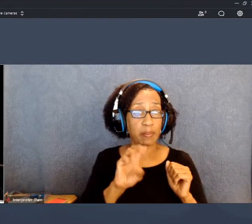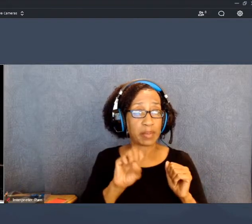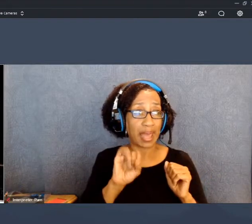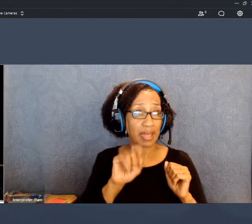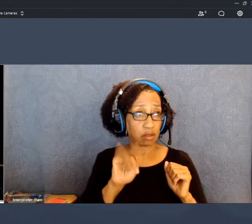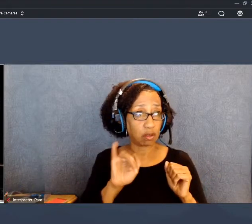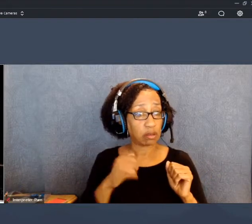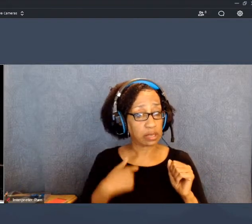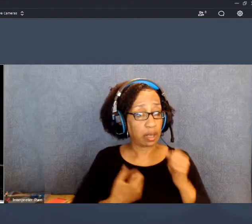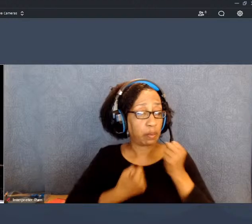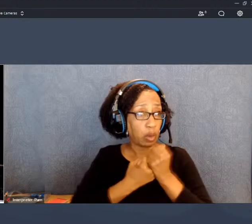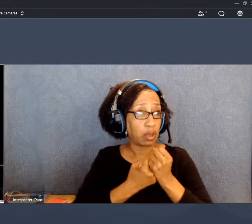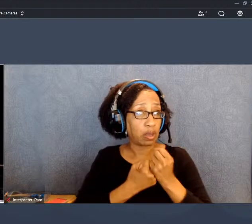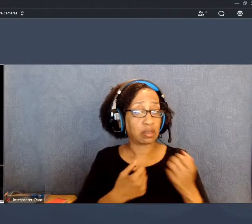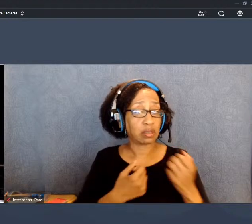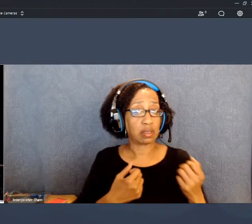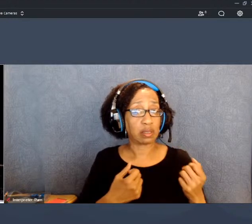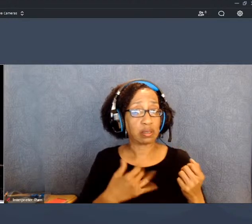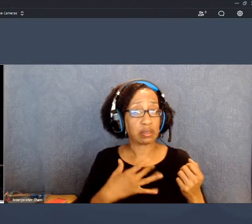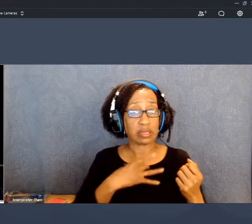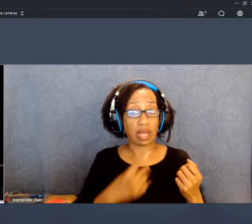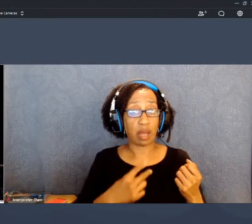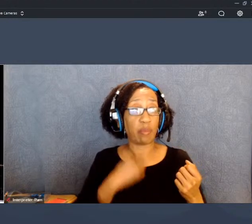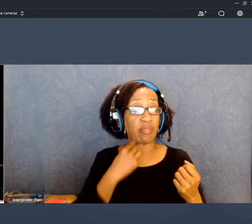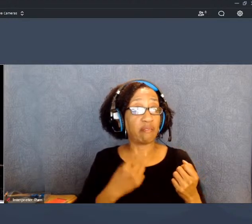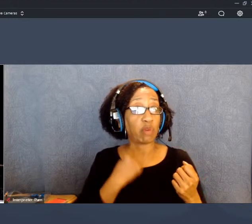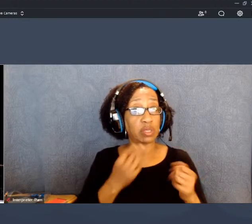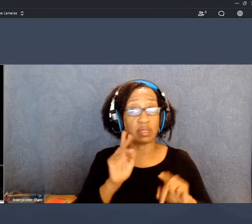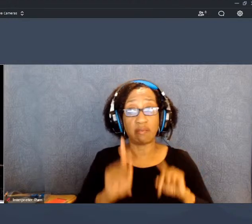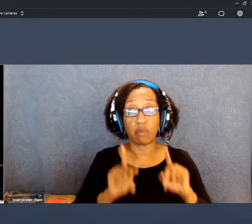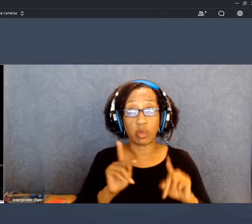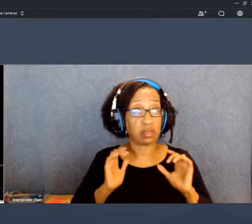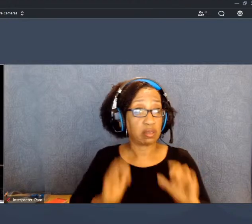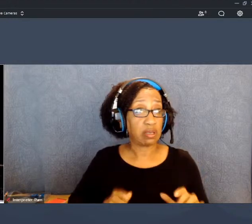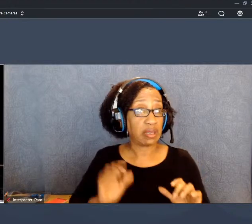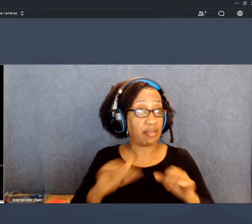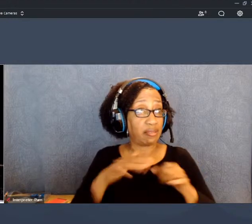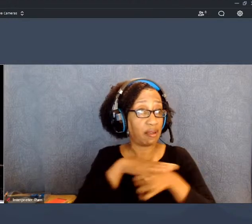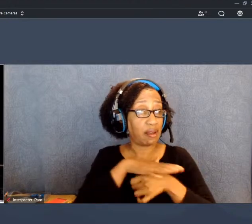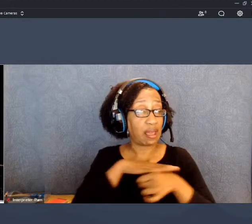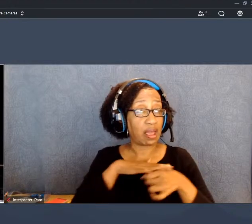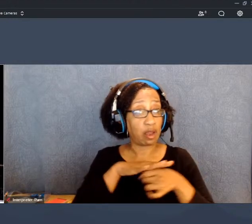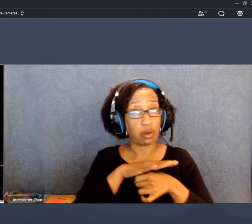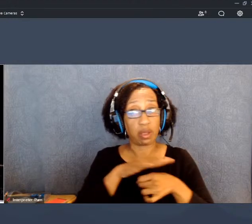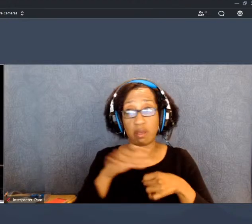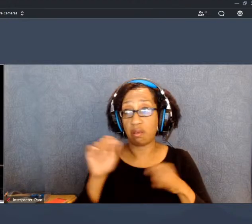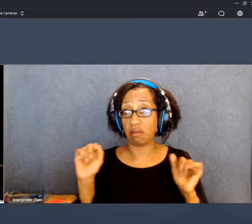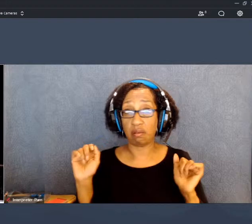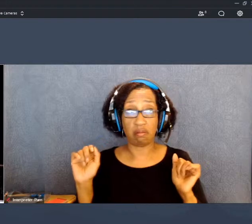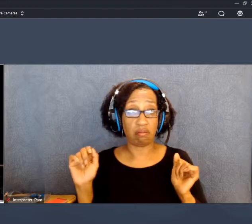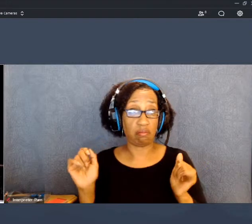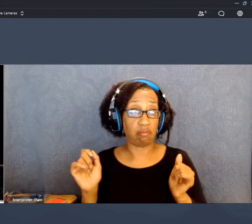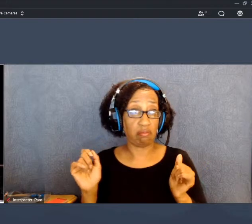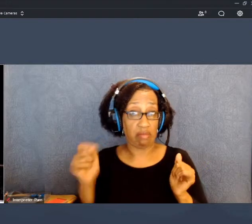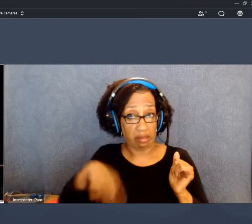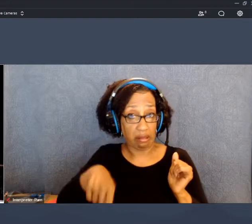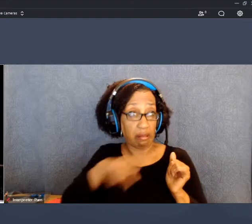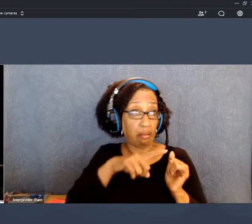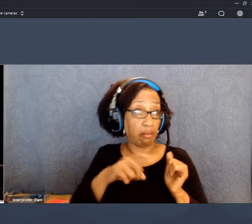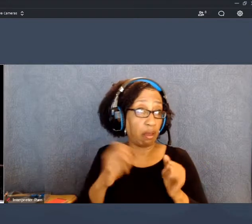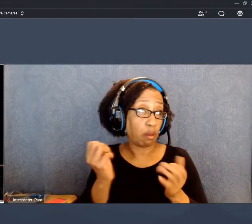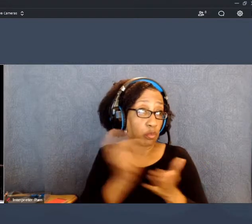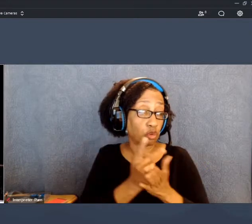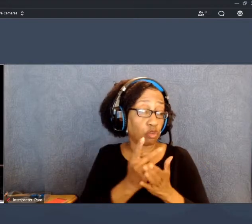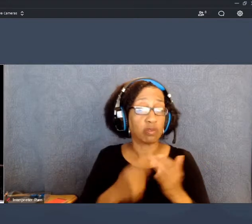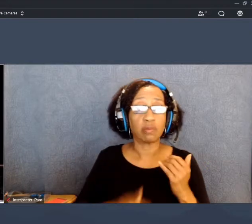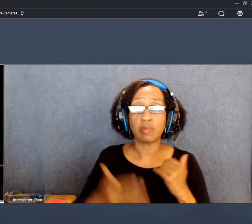because I'm the voice of the constituents in that area, and they approve. Thank you. Thank you very much,